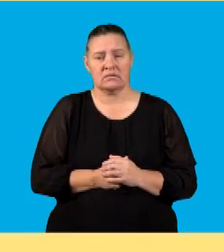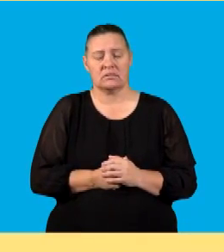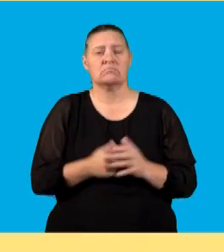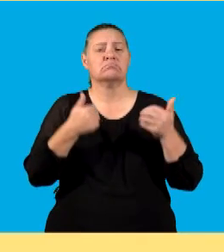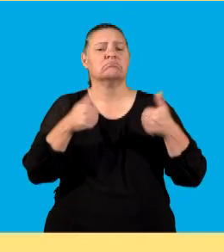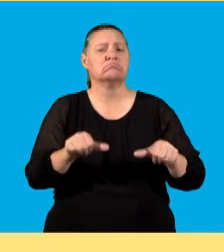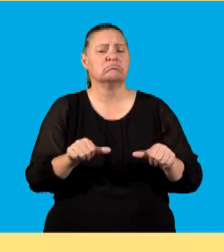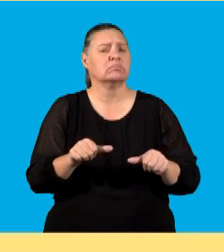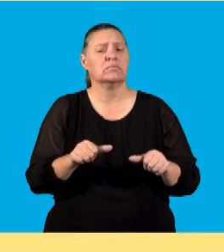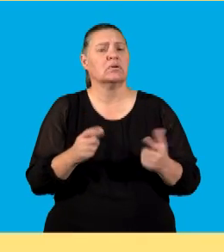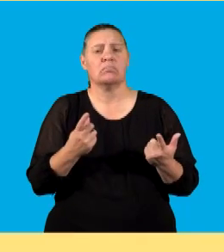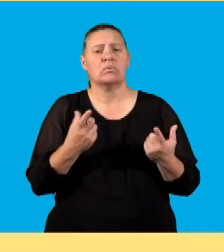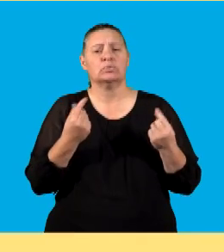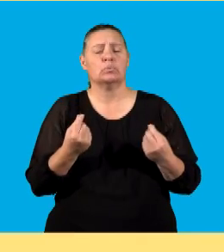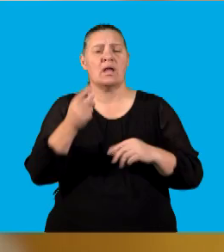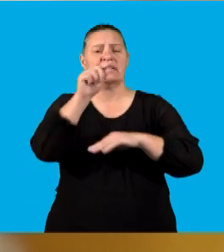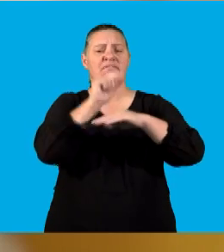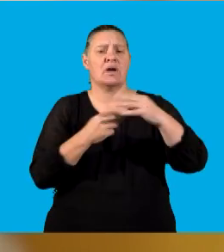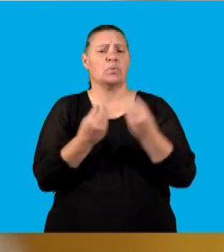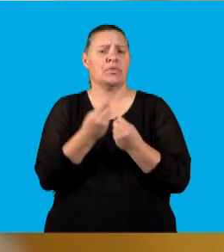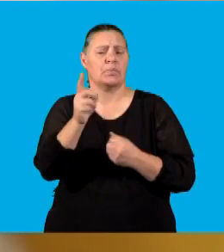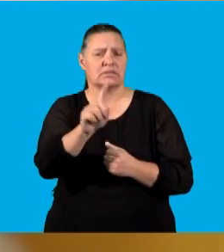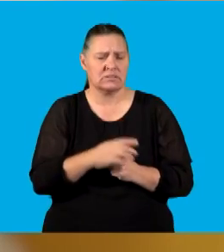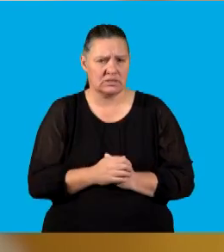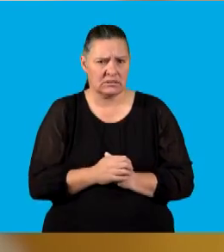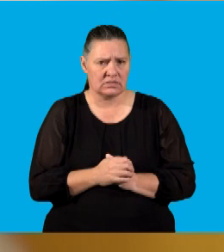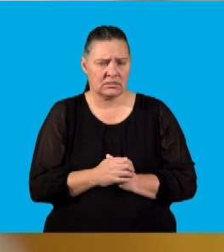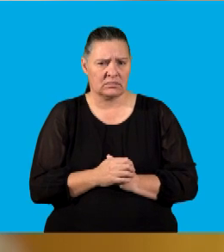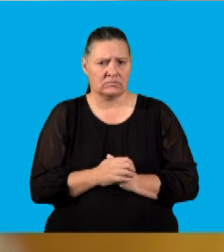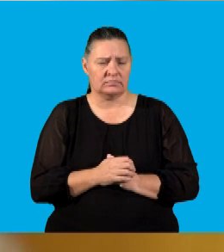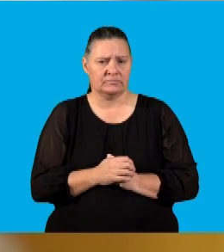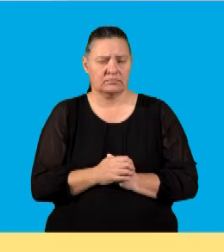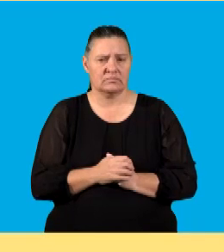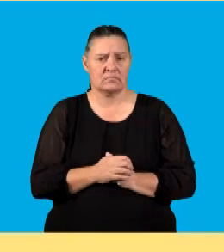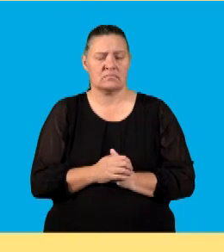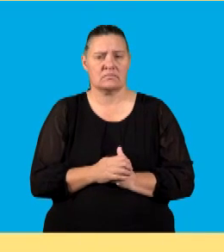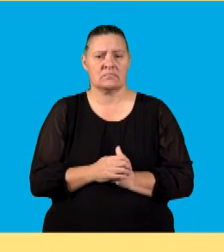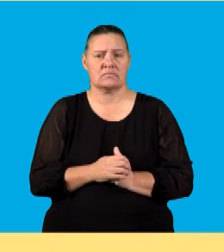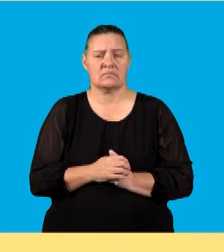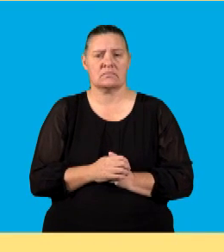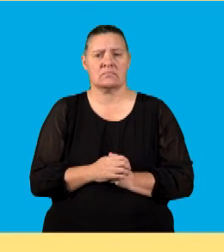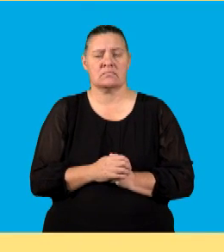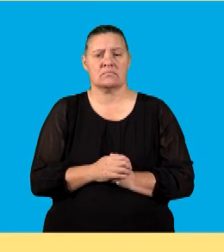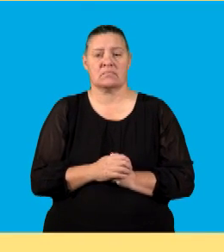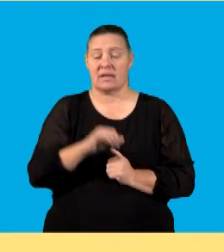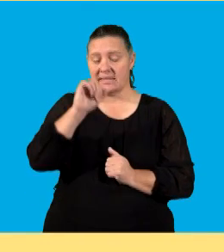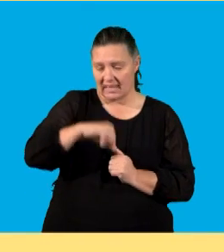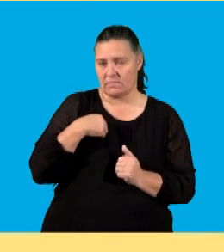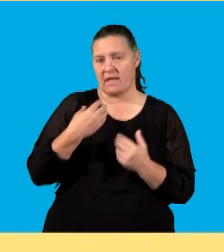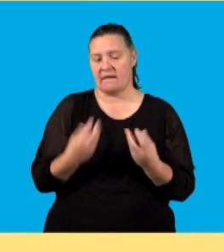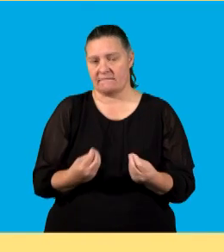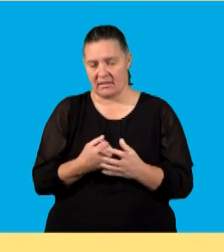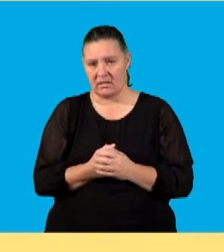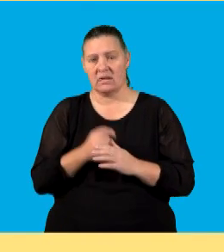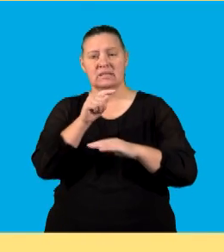What comes here now? What do I divide it with? Remember, I have my operating profit already. All right?